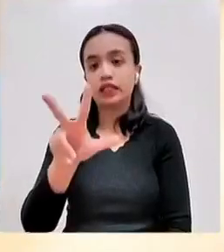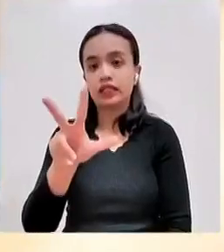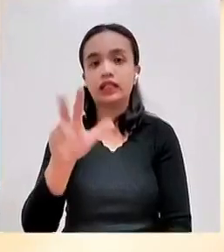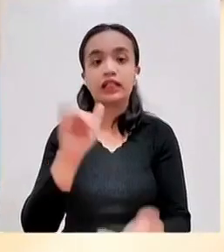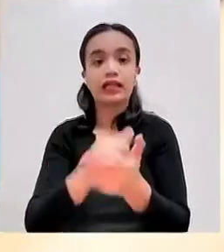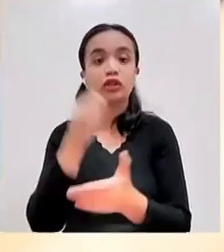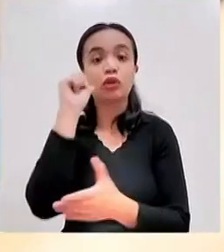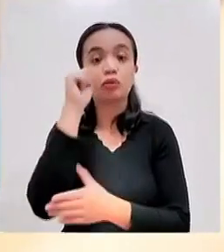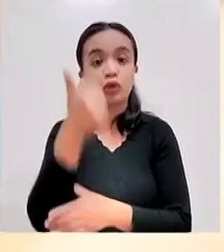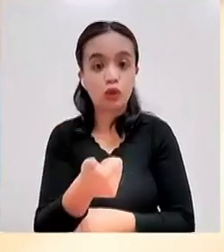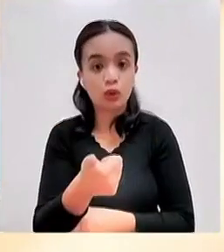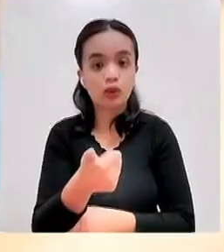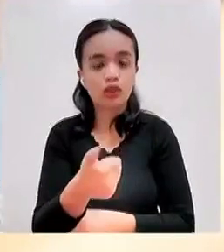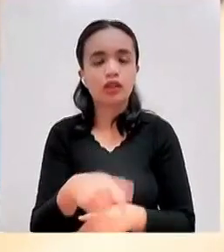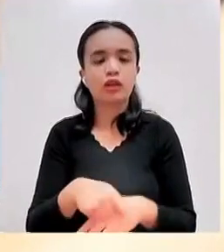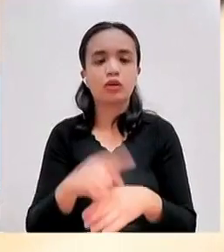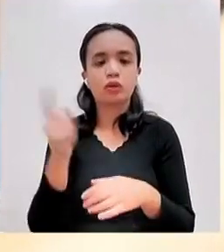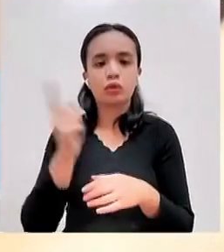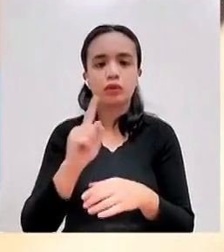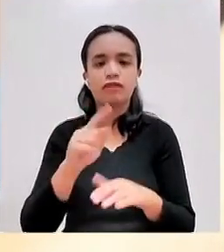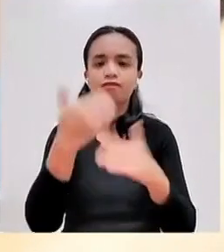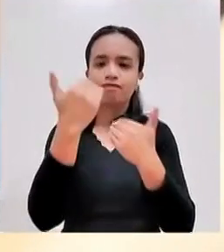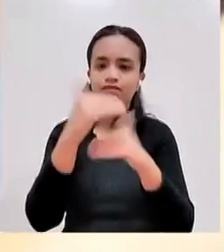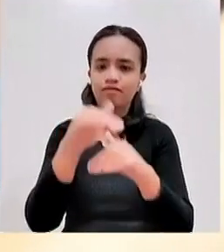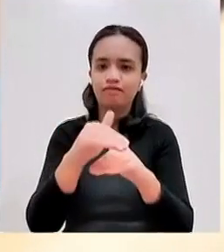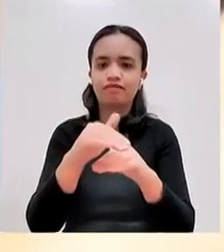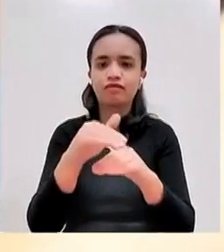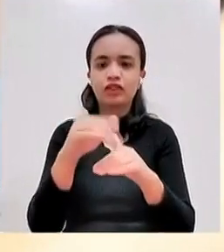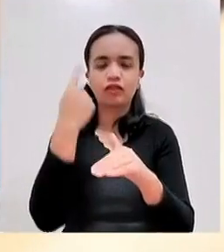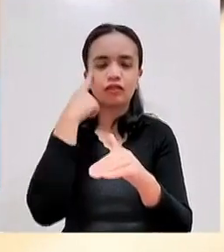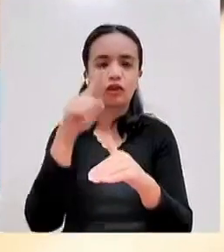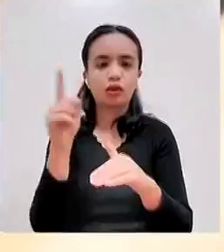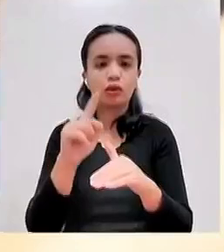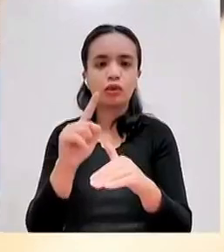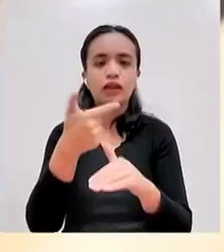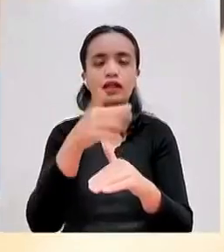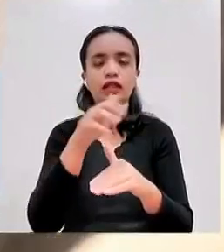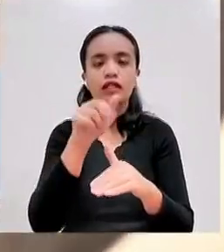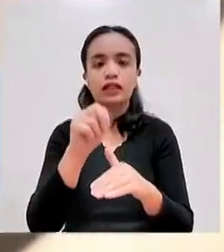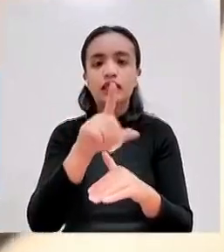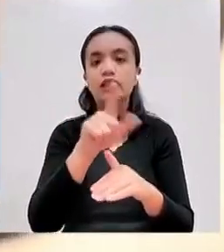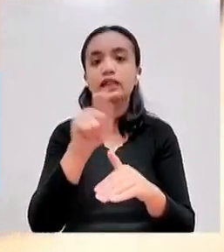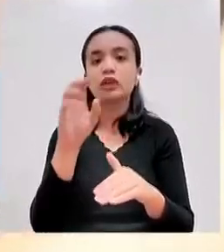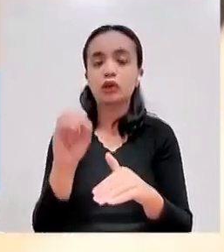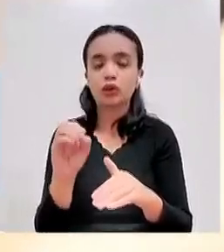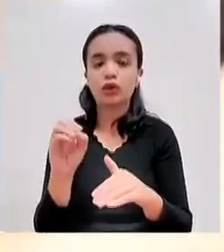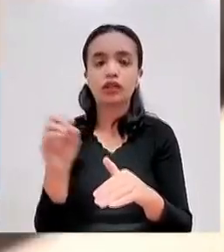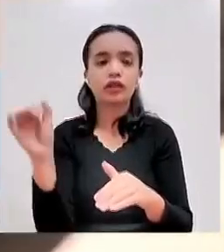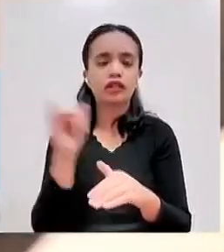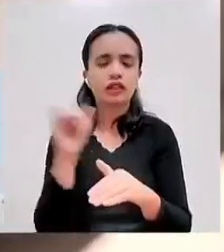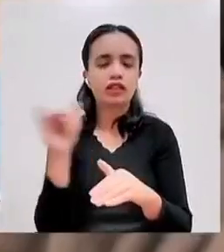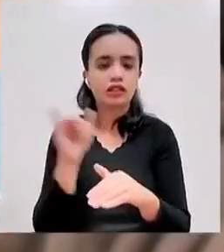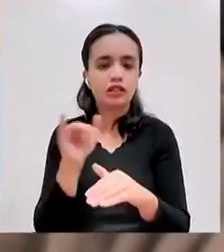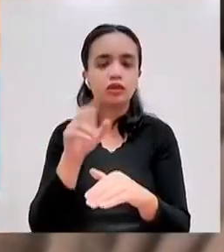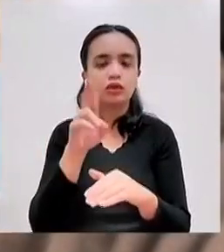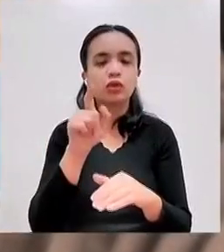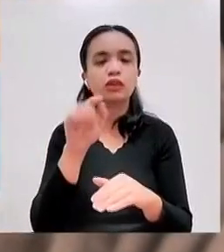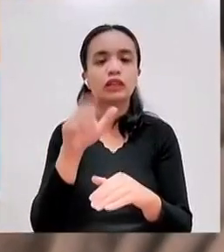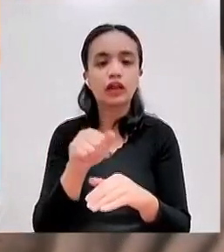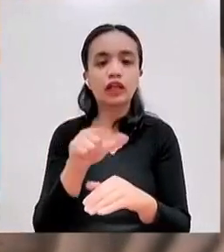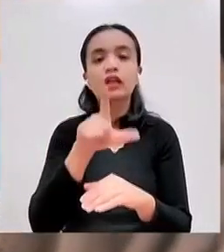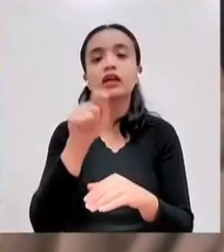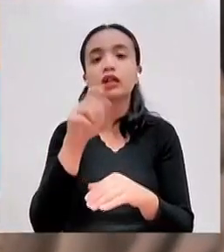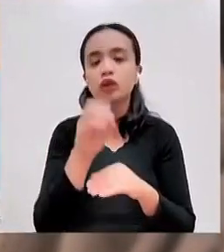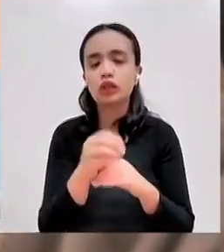the minimum jackpot price for the Grand Lotto 655 and Ultra Lotto 658 games will now